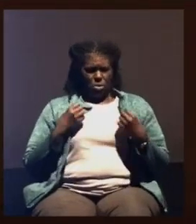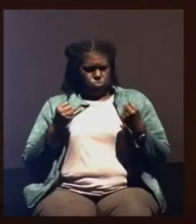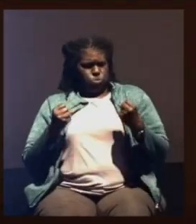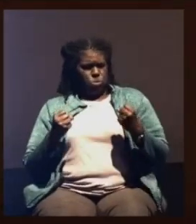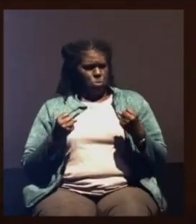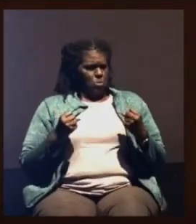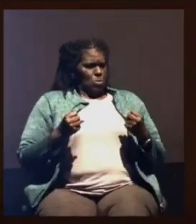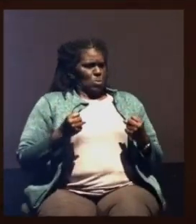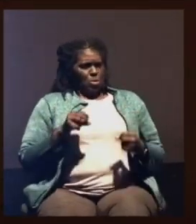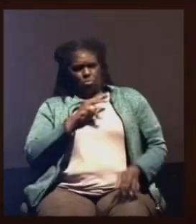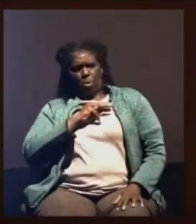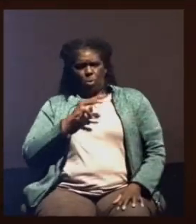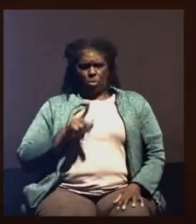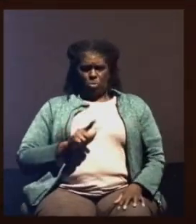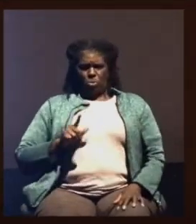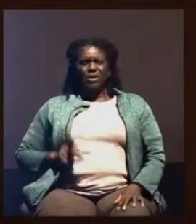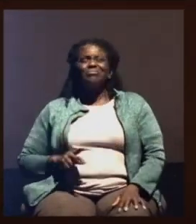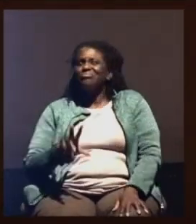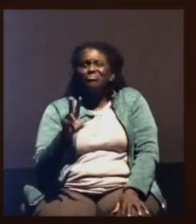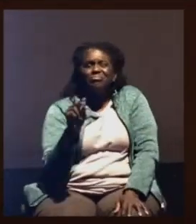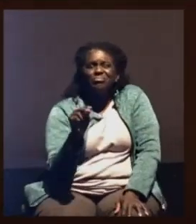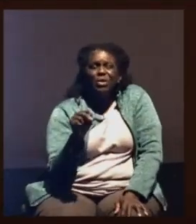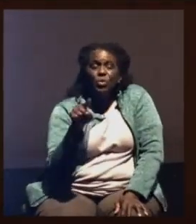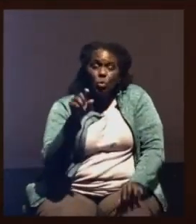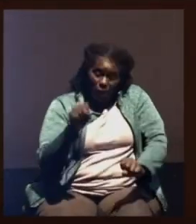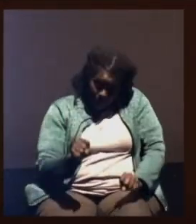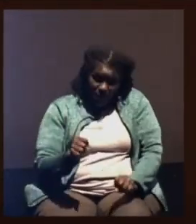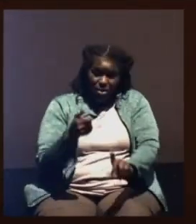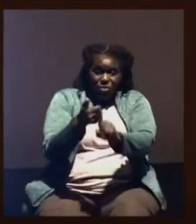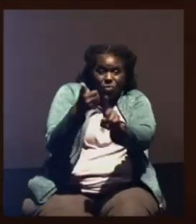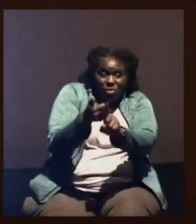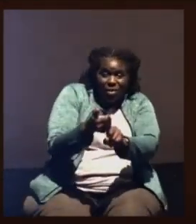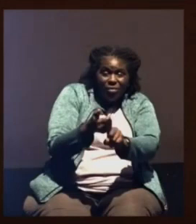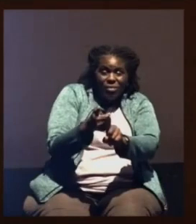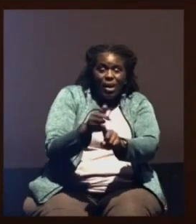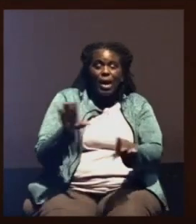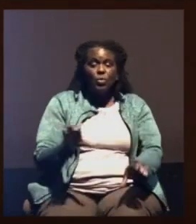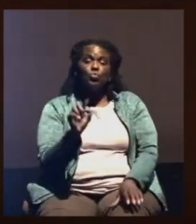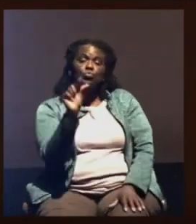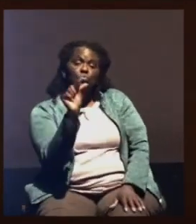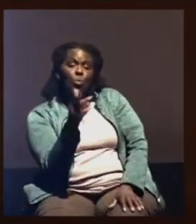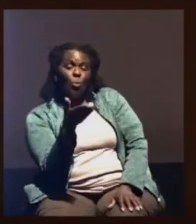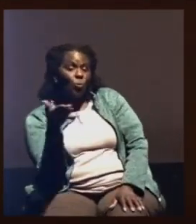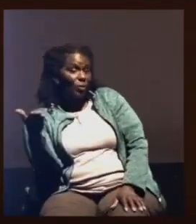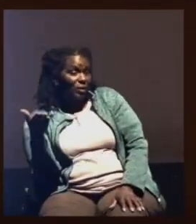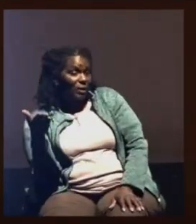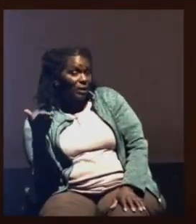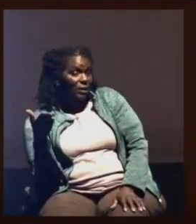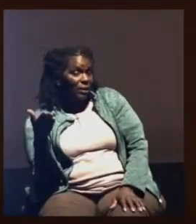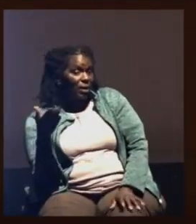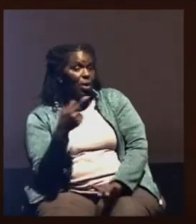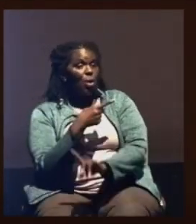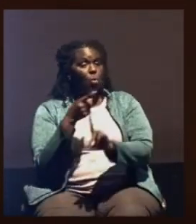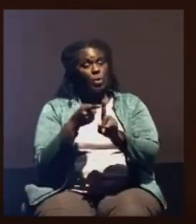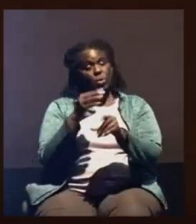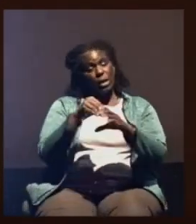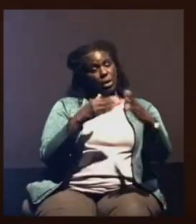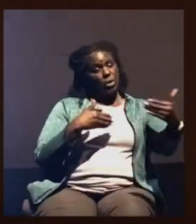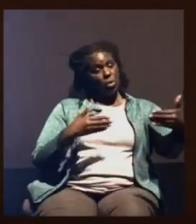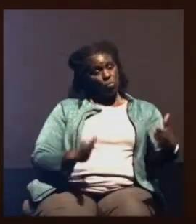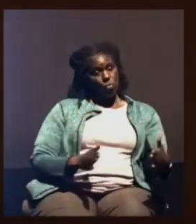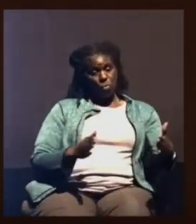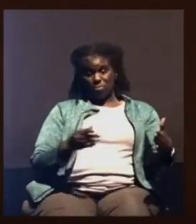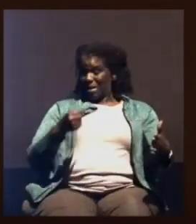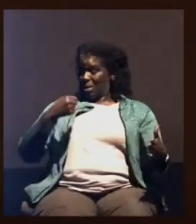I have to be Martin Luther King Jr. No, you can be you and do small things. When you are in a room that we're